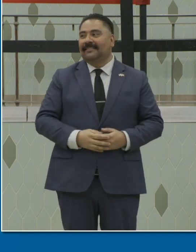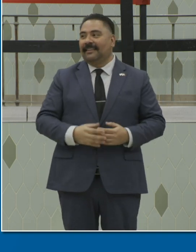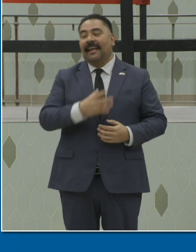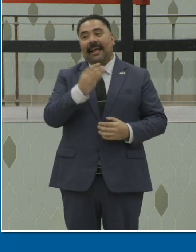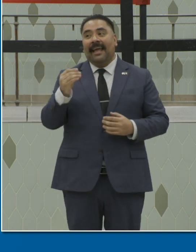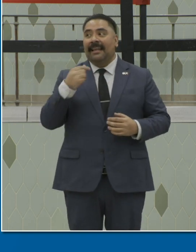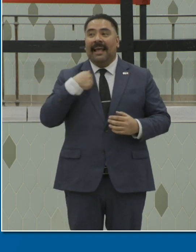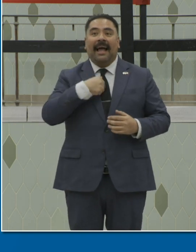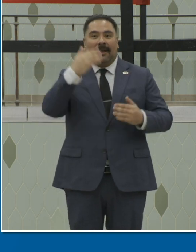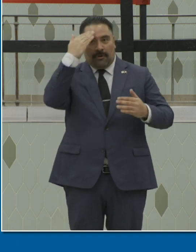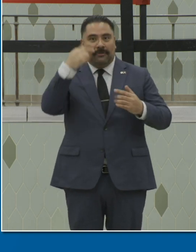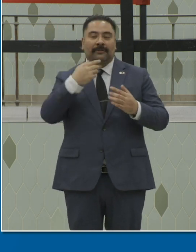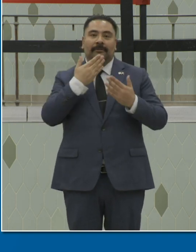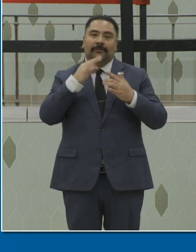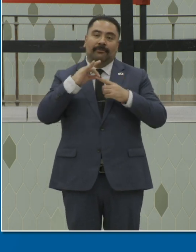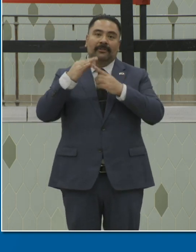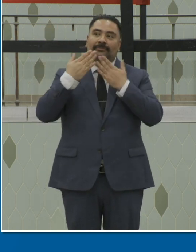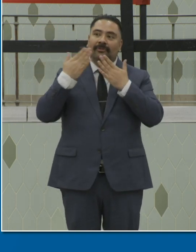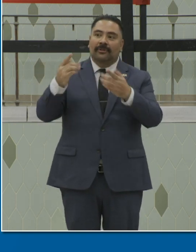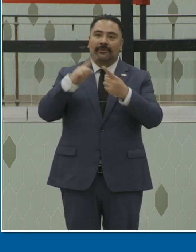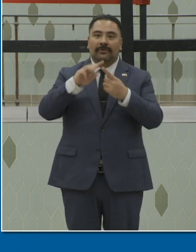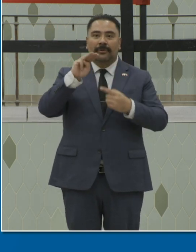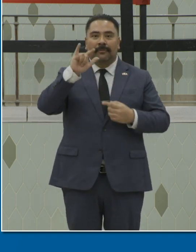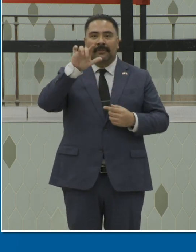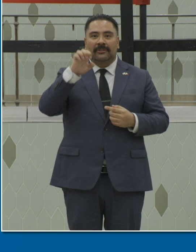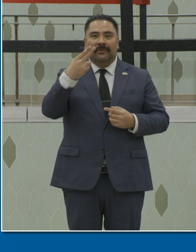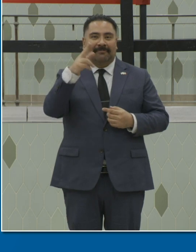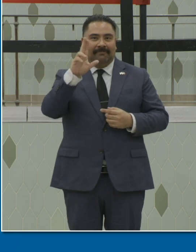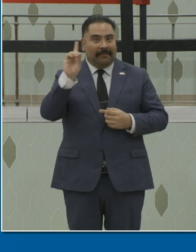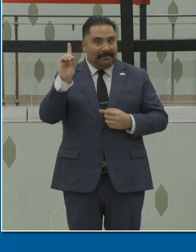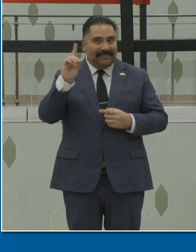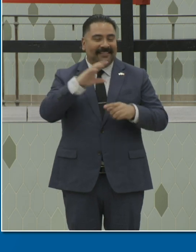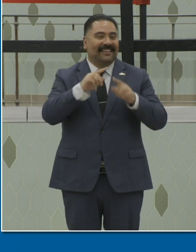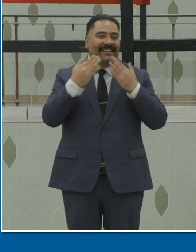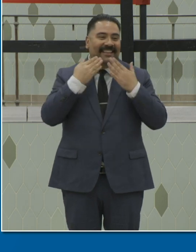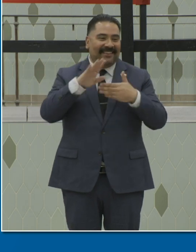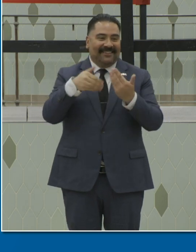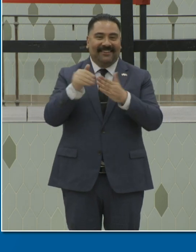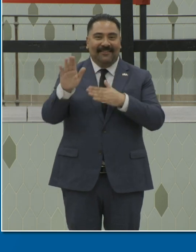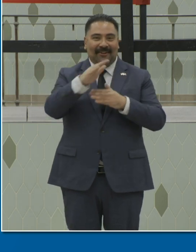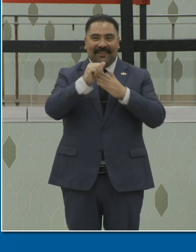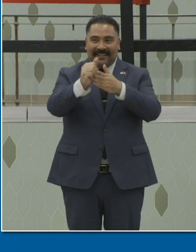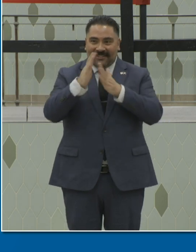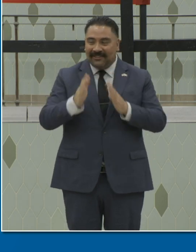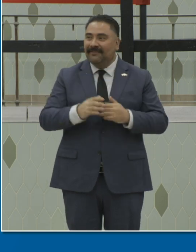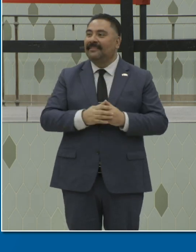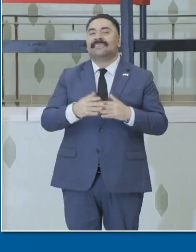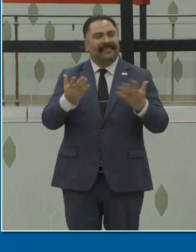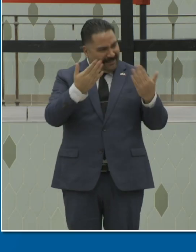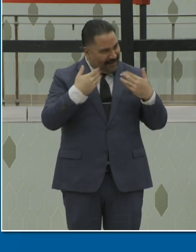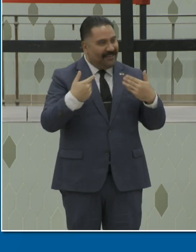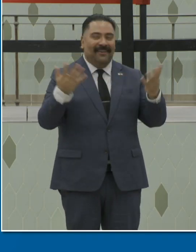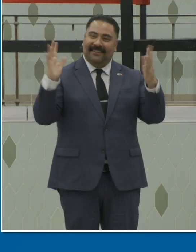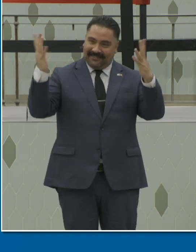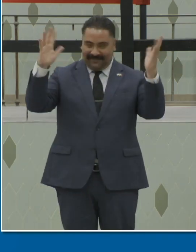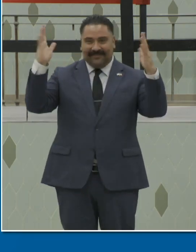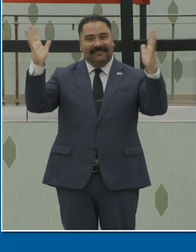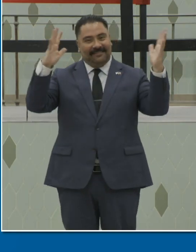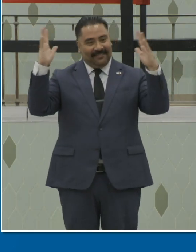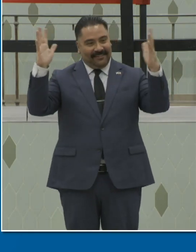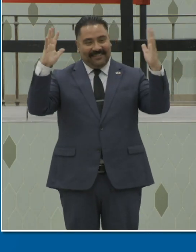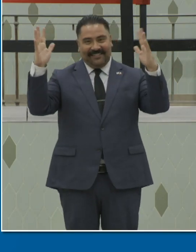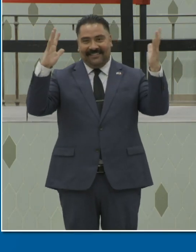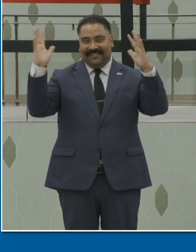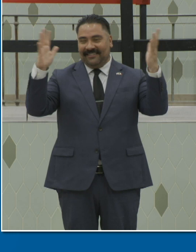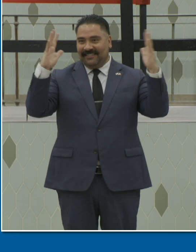And then I know we give a special shout out to Ms. Shelley of HUD. Thank you all for your leadership. Listen, this, yes, please go ahead. You can clap.